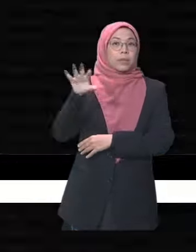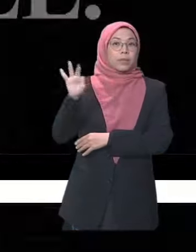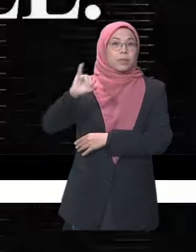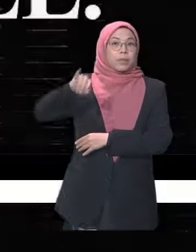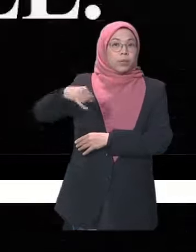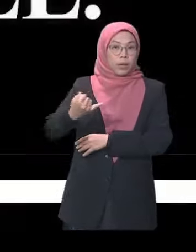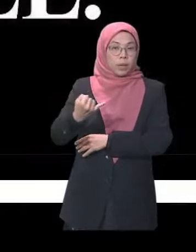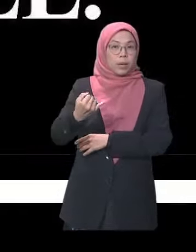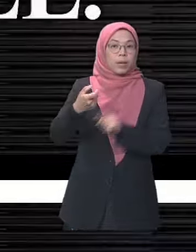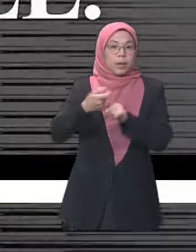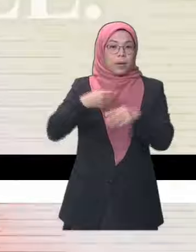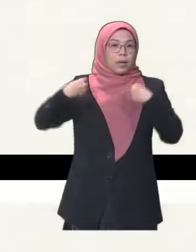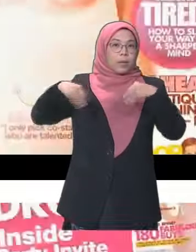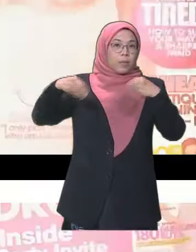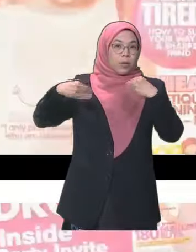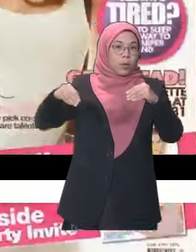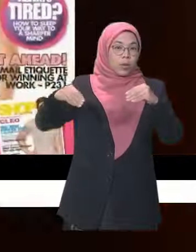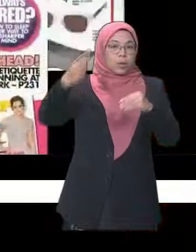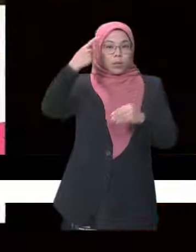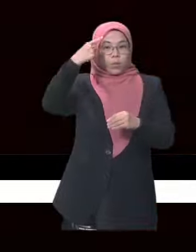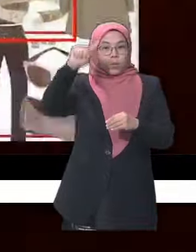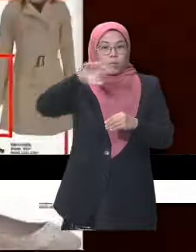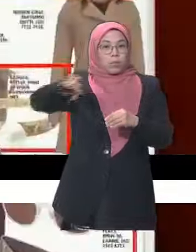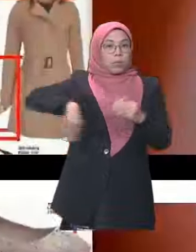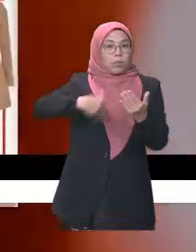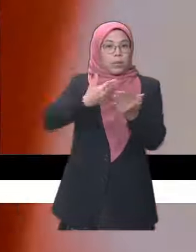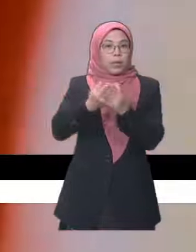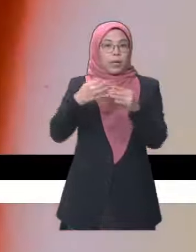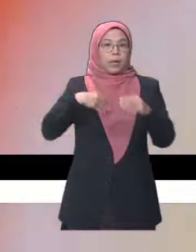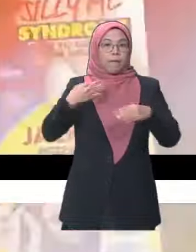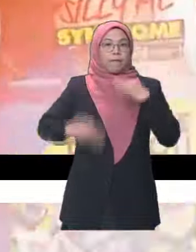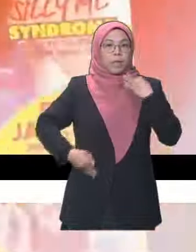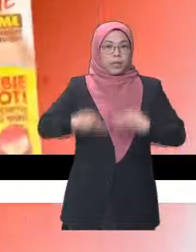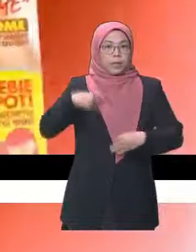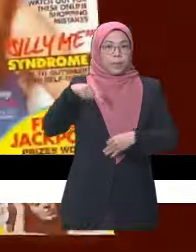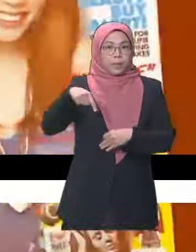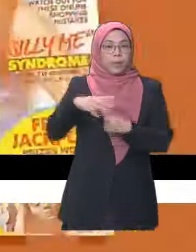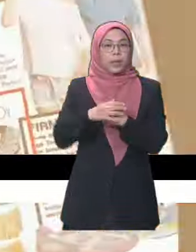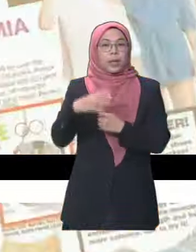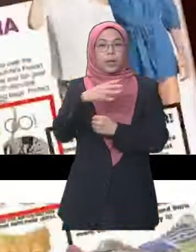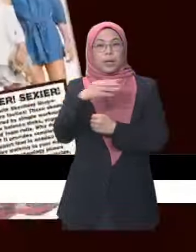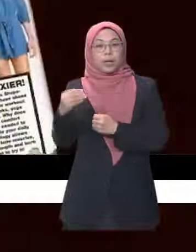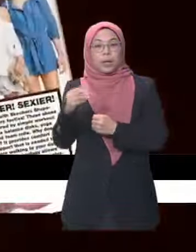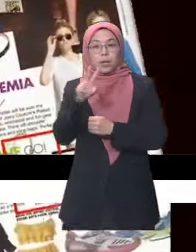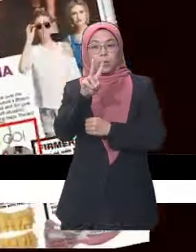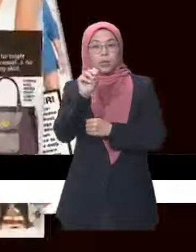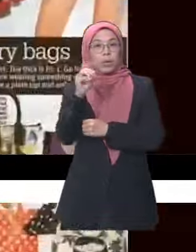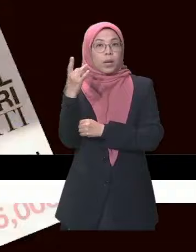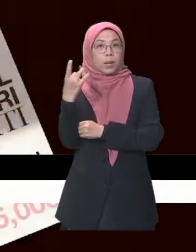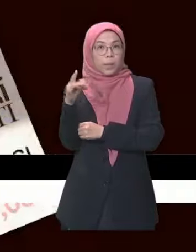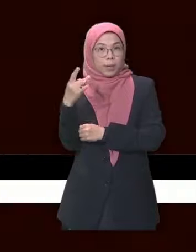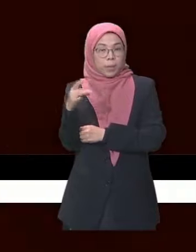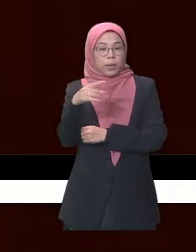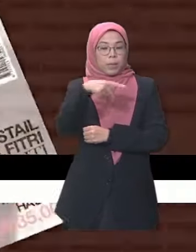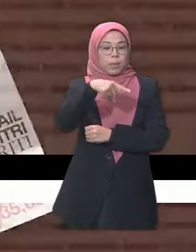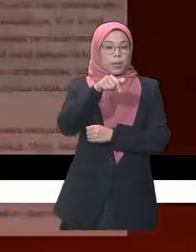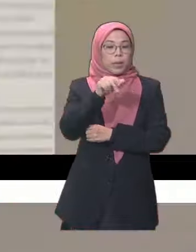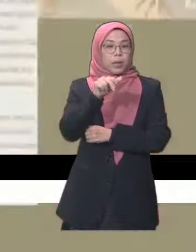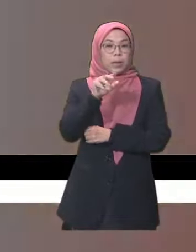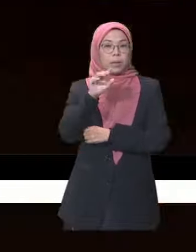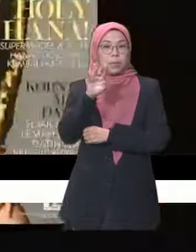RM43.9 juta daripada penjualan pegangan minoriti mereka dalam FashionValet. Pada 2018, Khazanah dan PNB